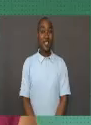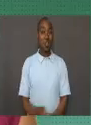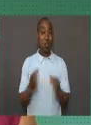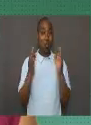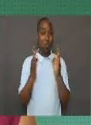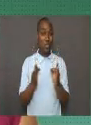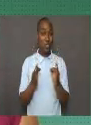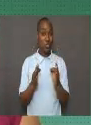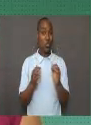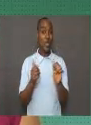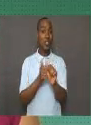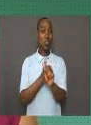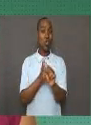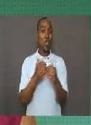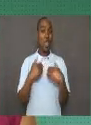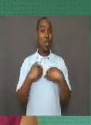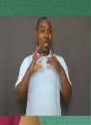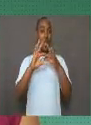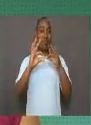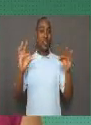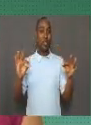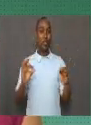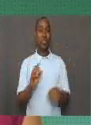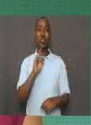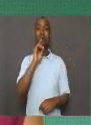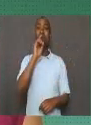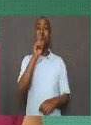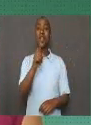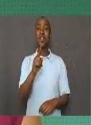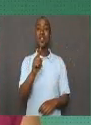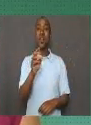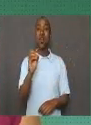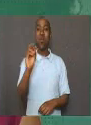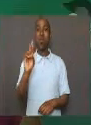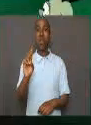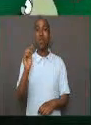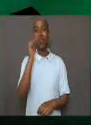the following statements are true or false.